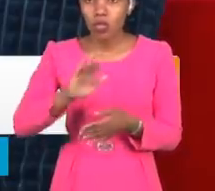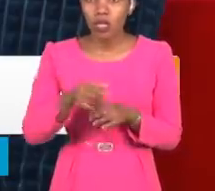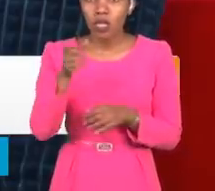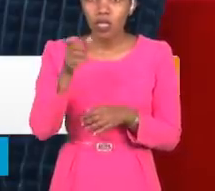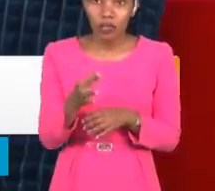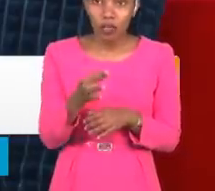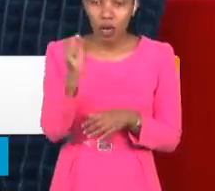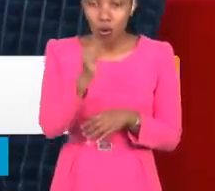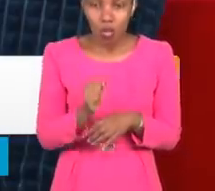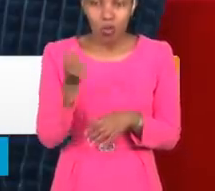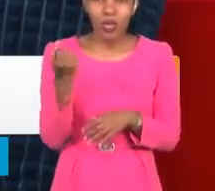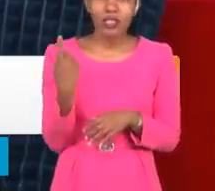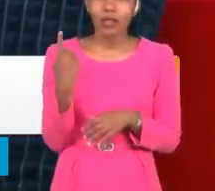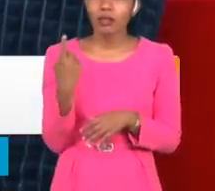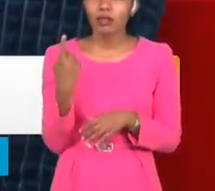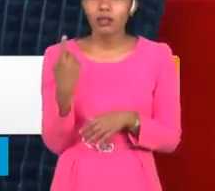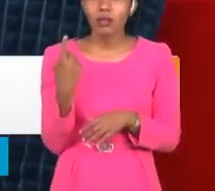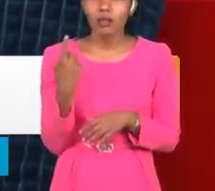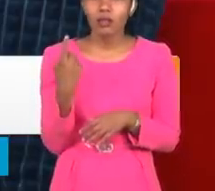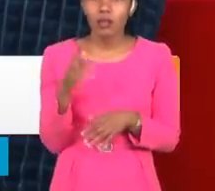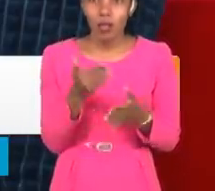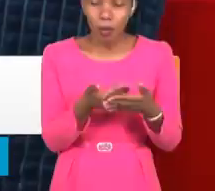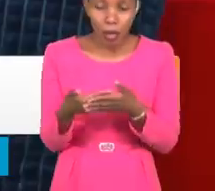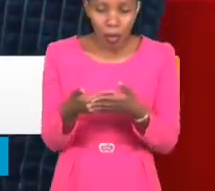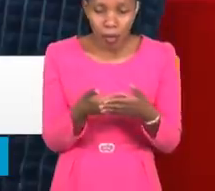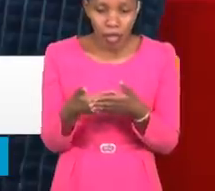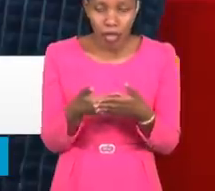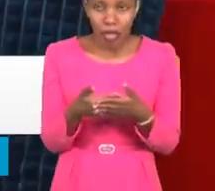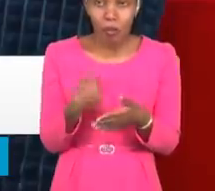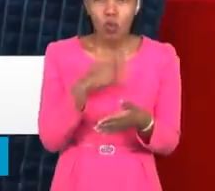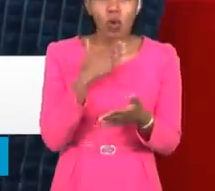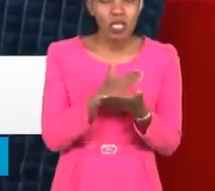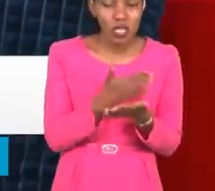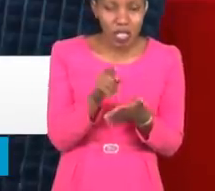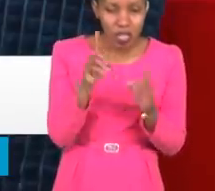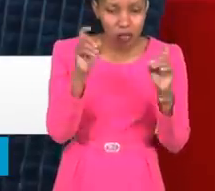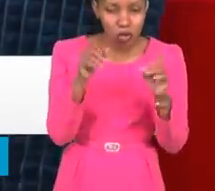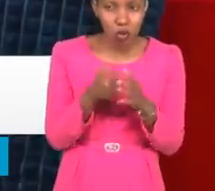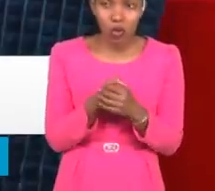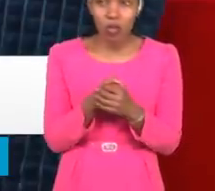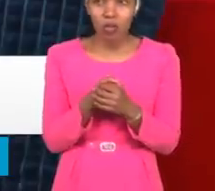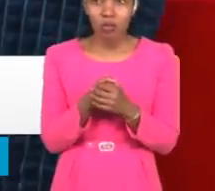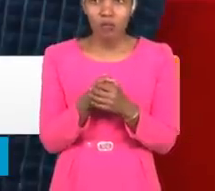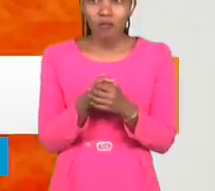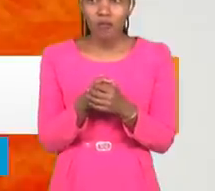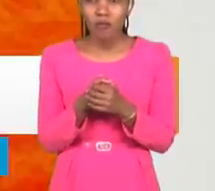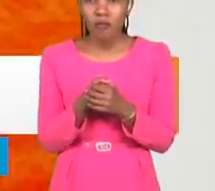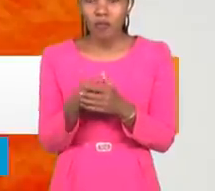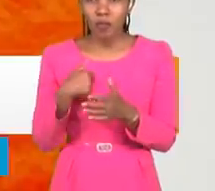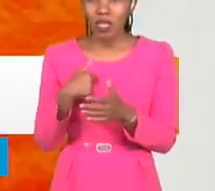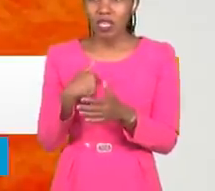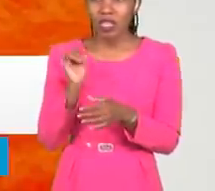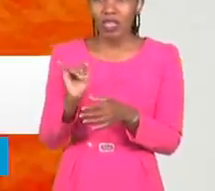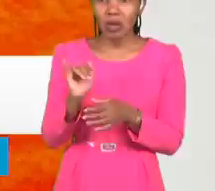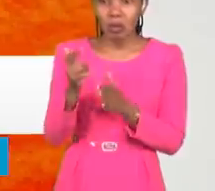if they are old enough to understand. Sure. Baby, I want to share this. But at that point, I'm not so sure if